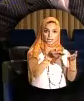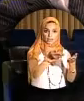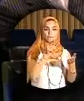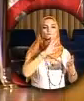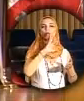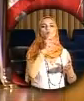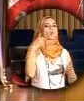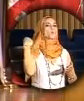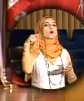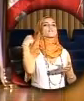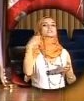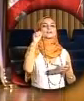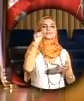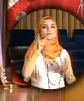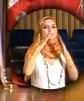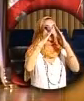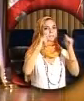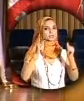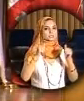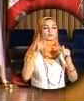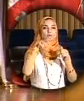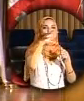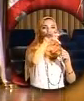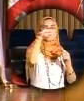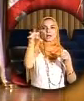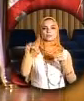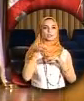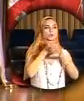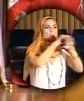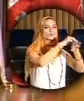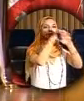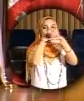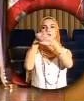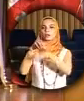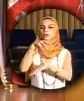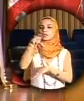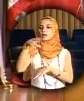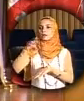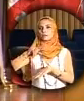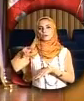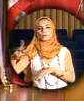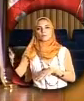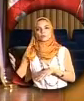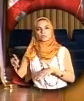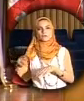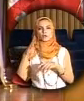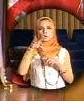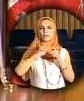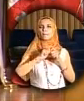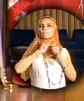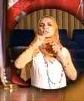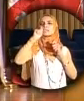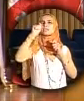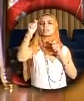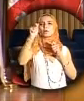our presence in remote and underprivileged areas across the country. Furthermore, we are currently working to tailor